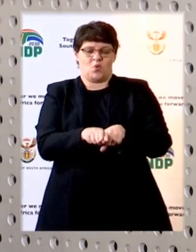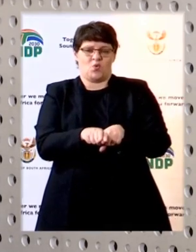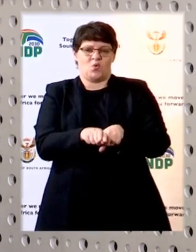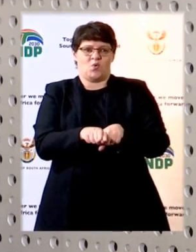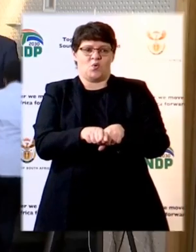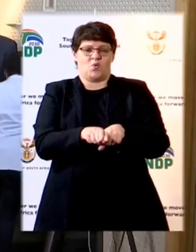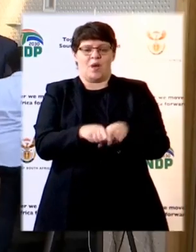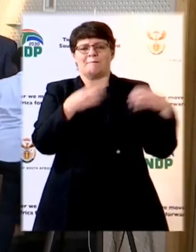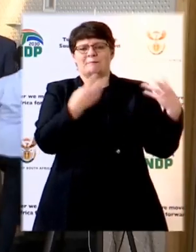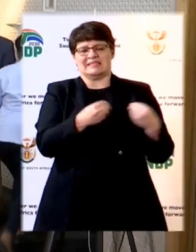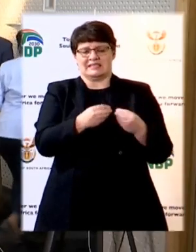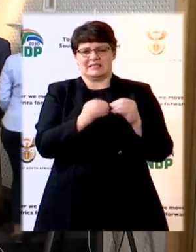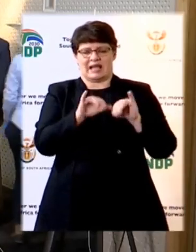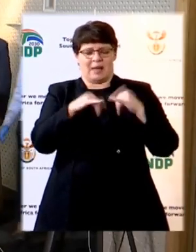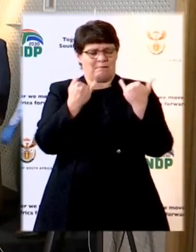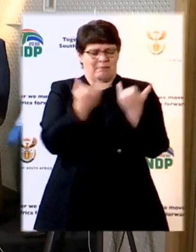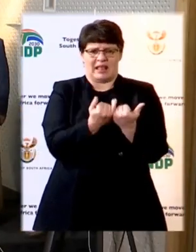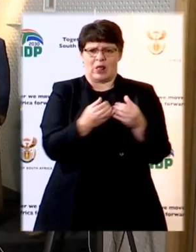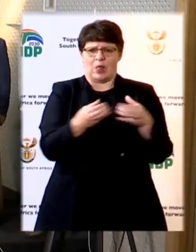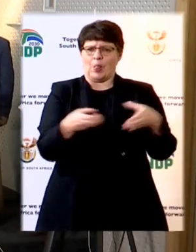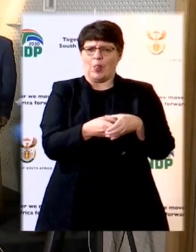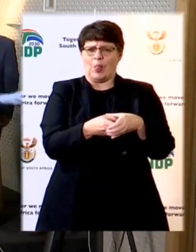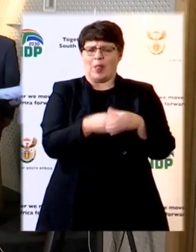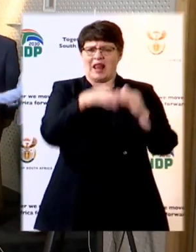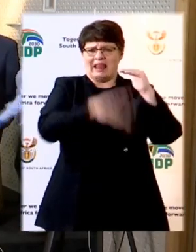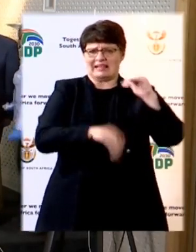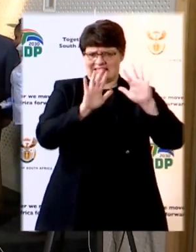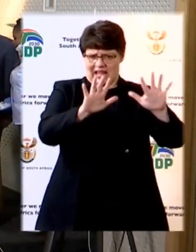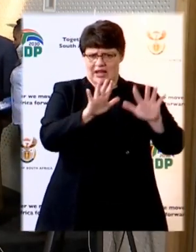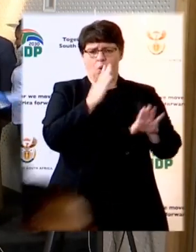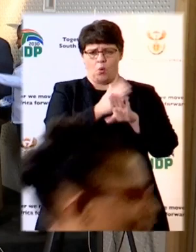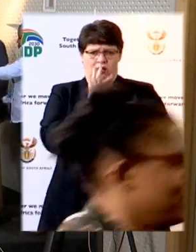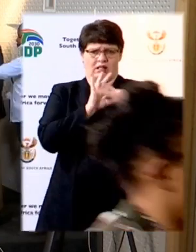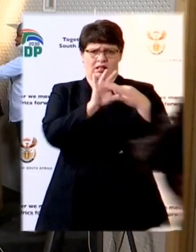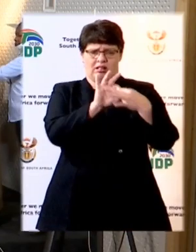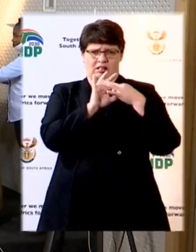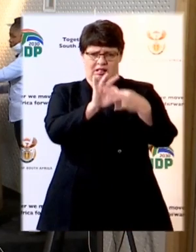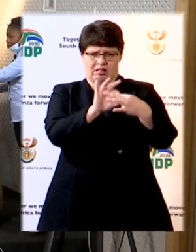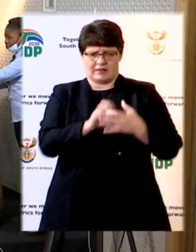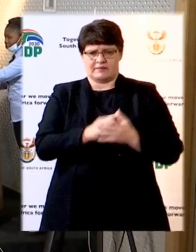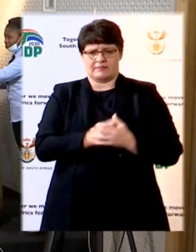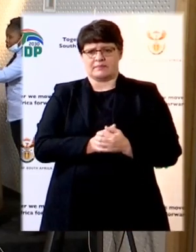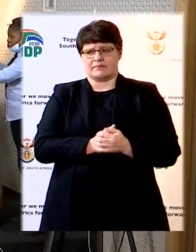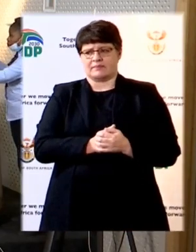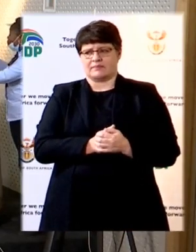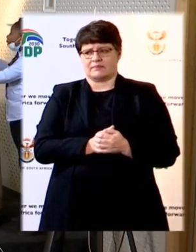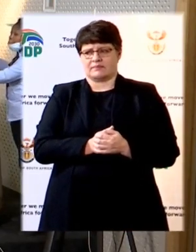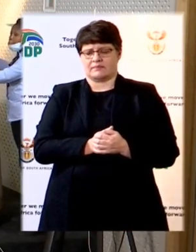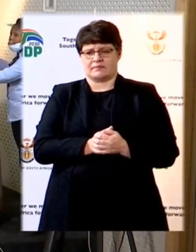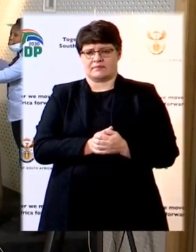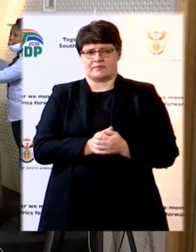the question that the minister said that you are working together on.